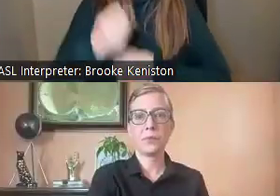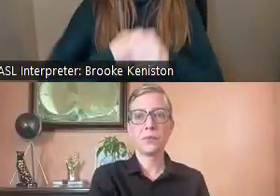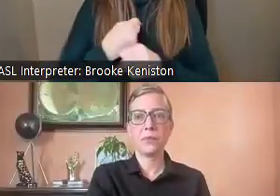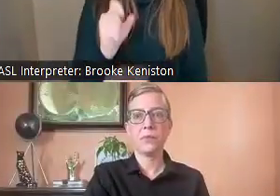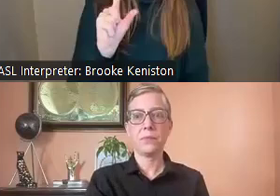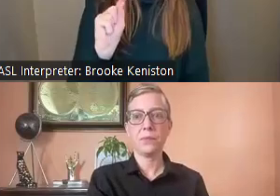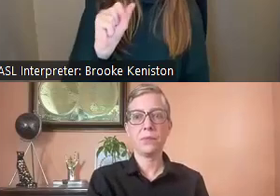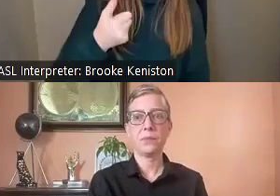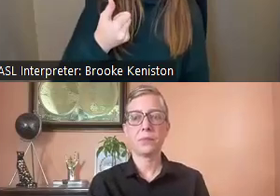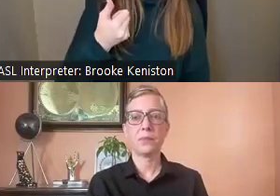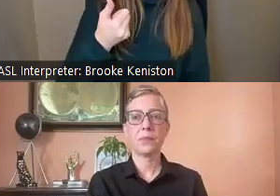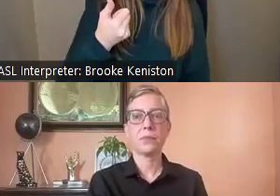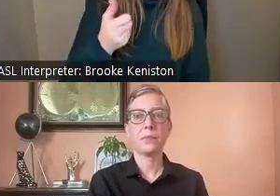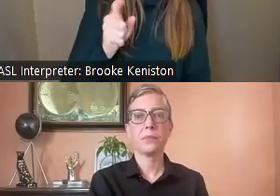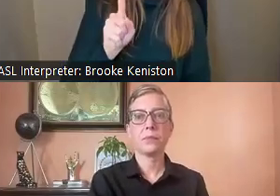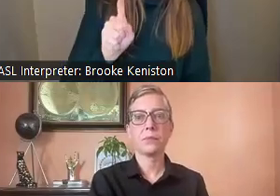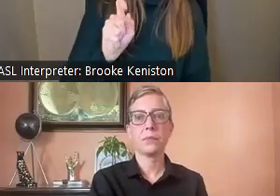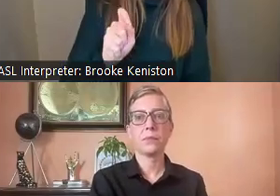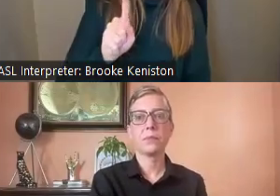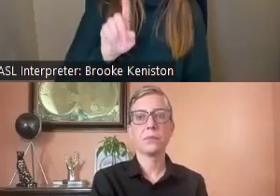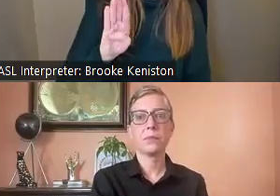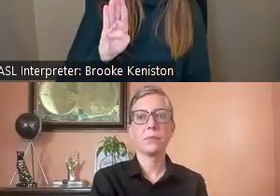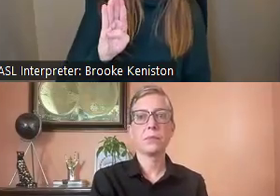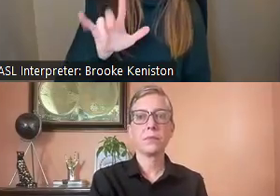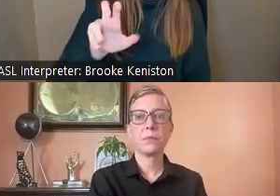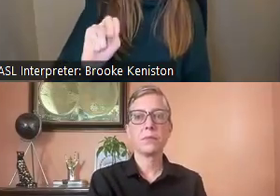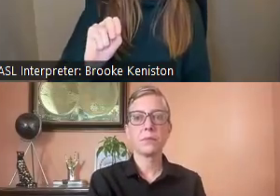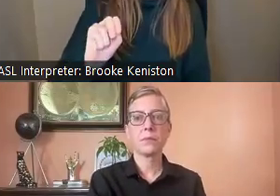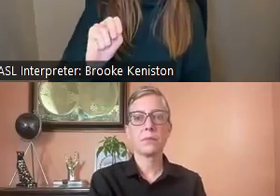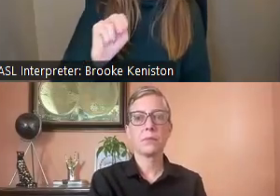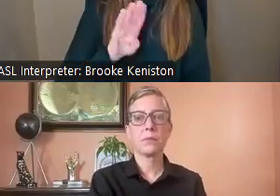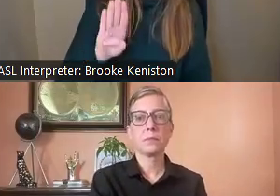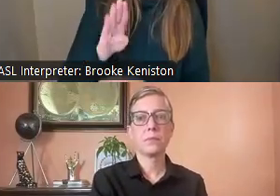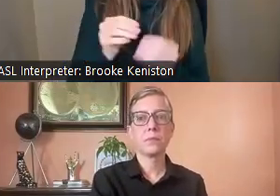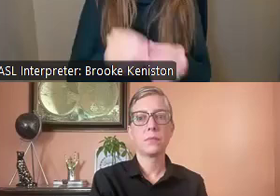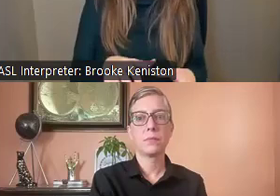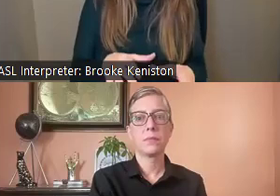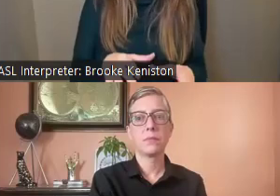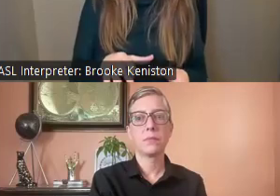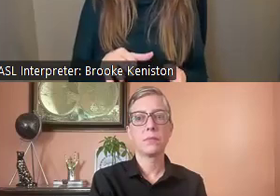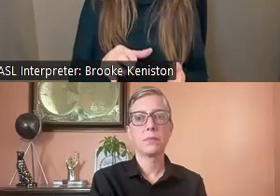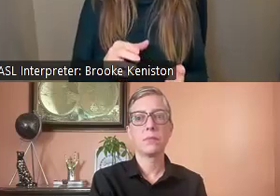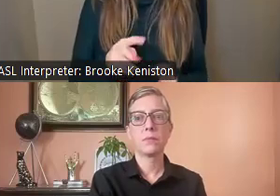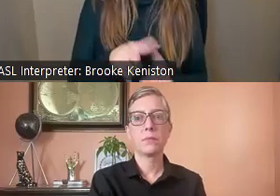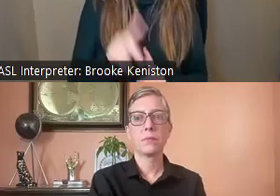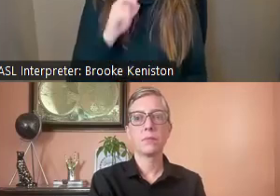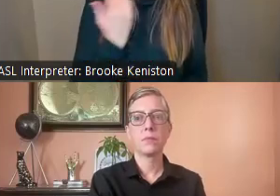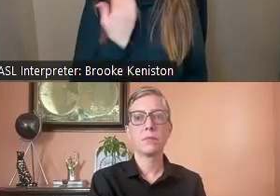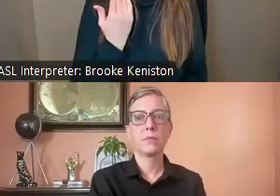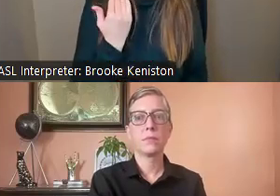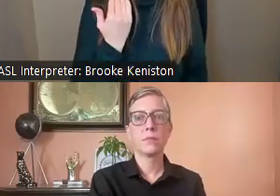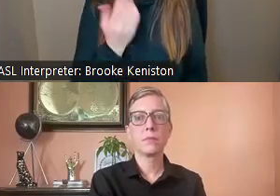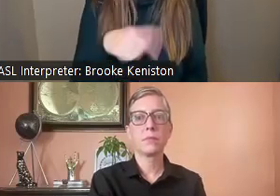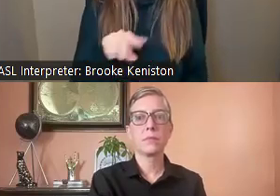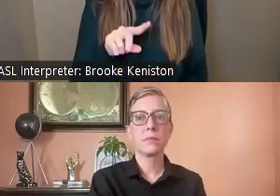billion, after losing that much, they filed for bankruptcy. And they were too invested in their own business